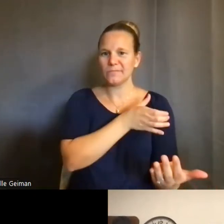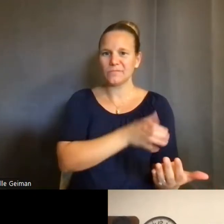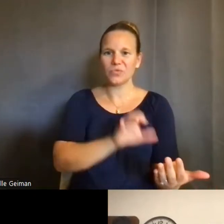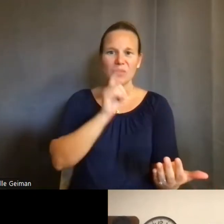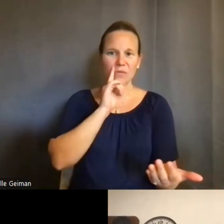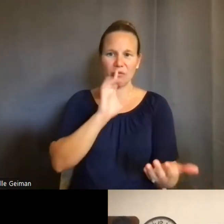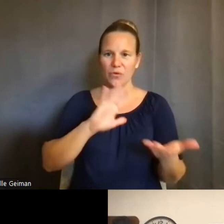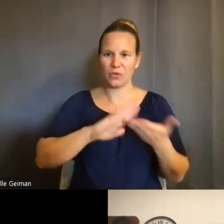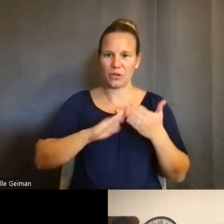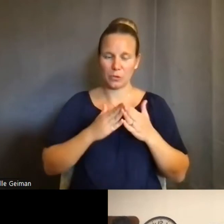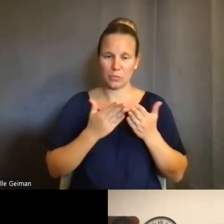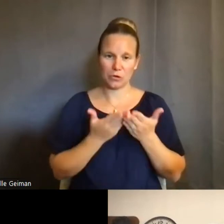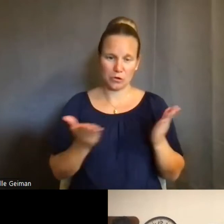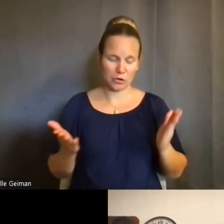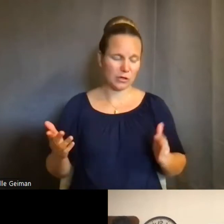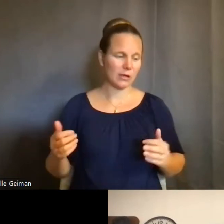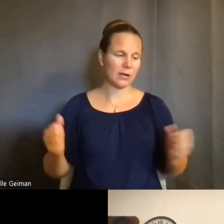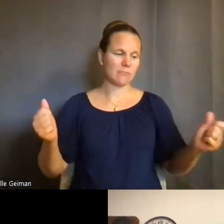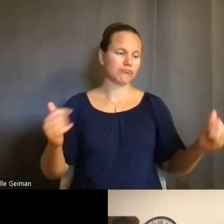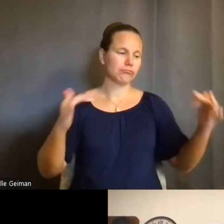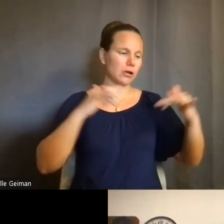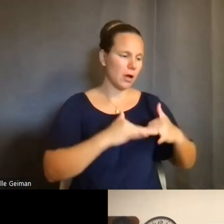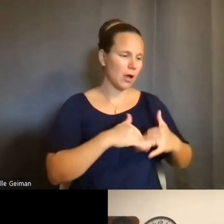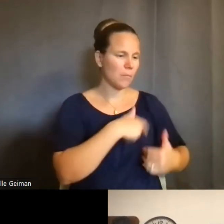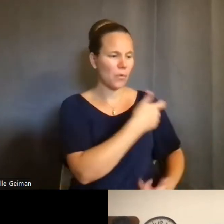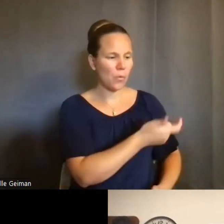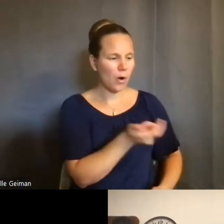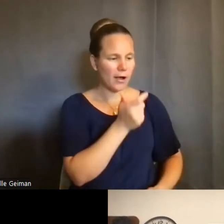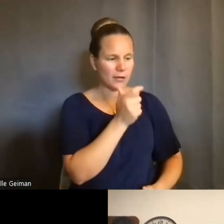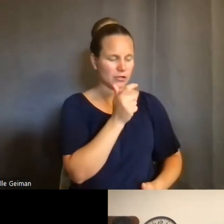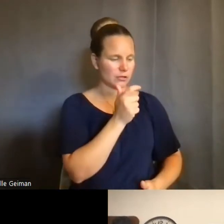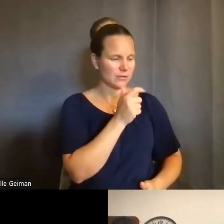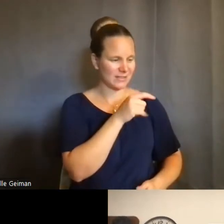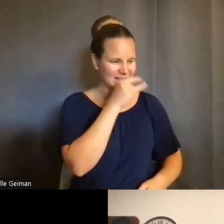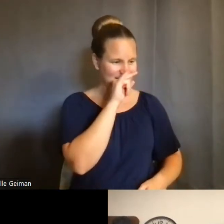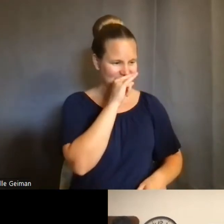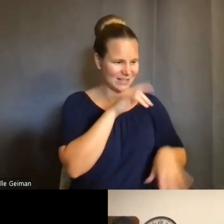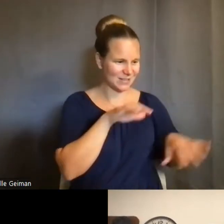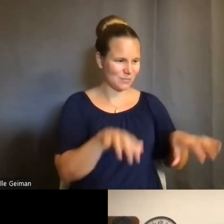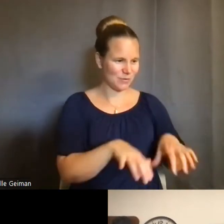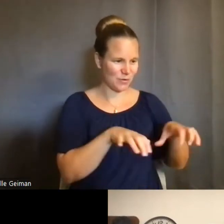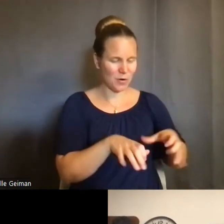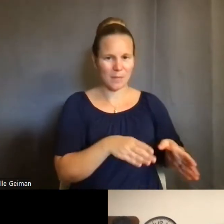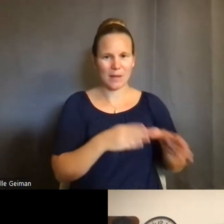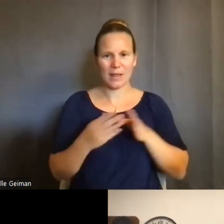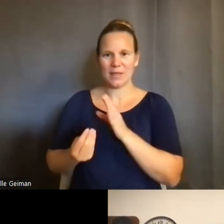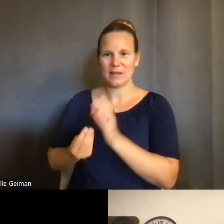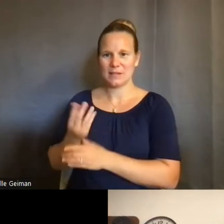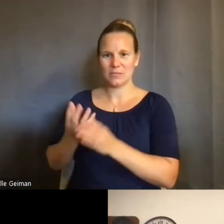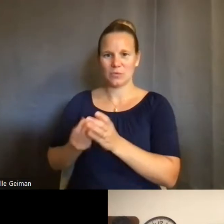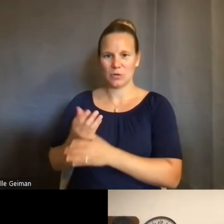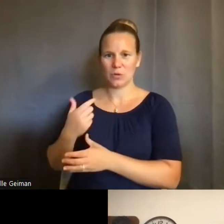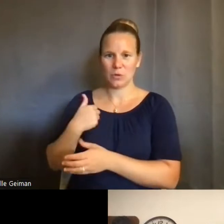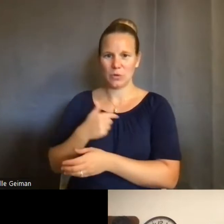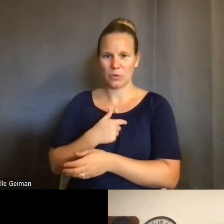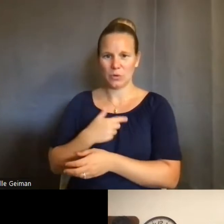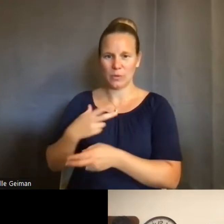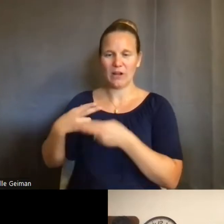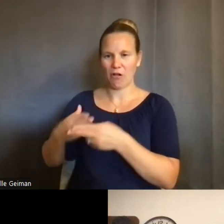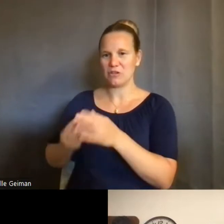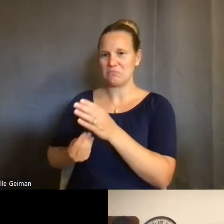into the school and watch their children perform. And then we do something similar in the spring. We call it a spring